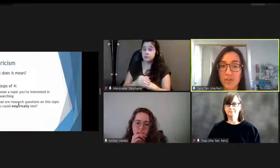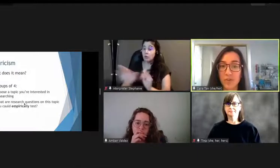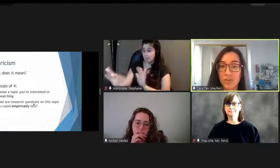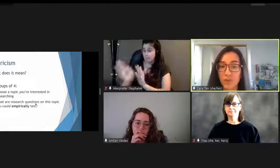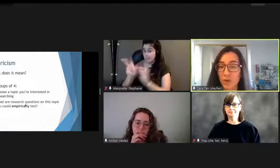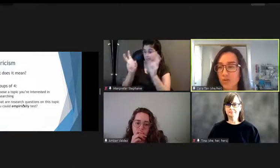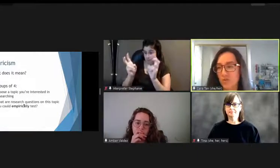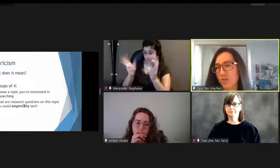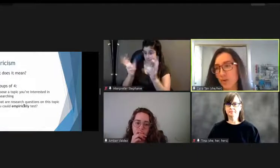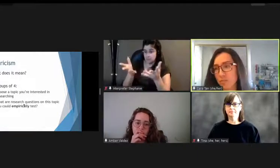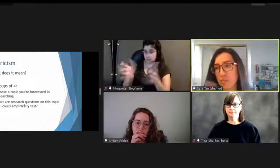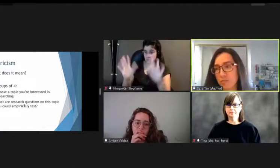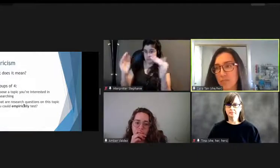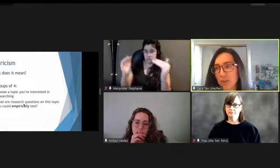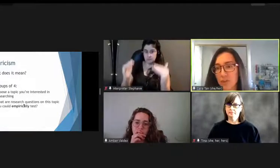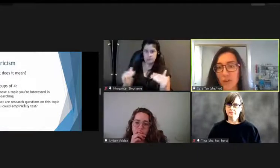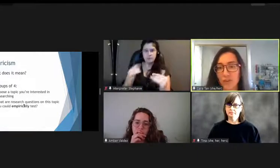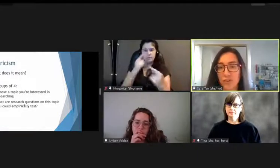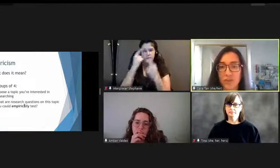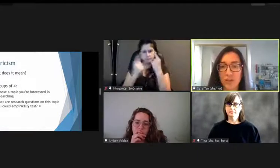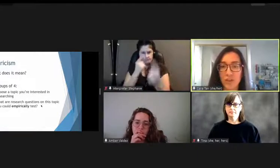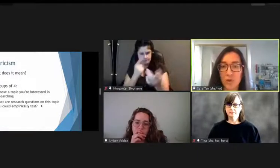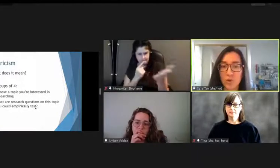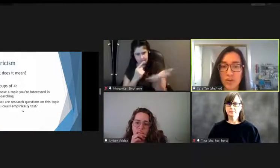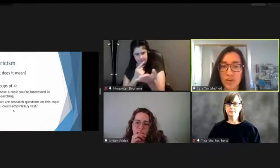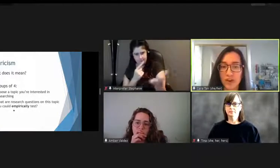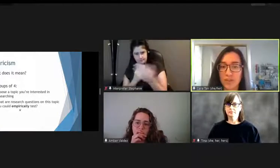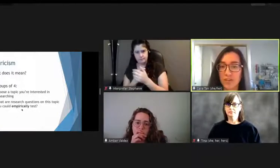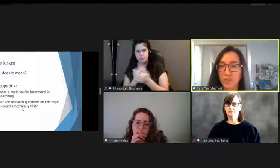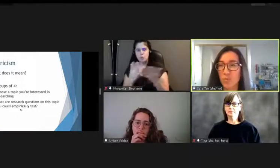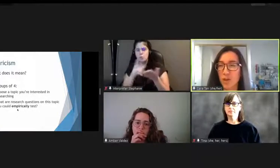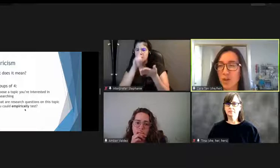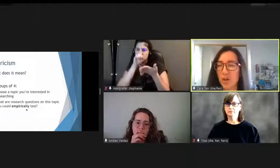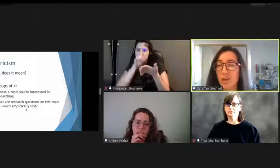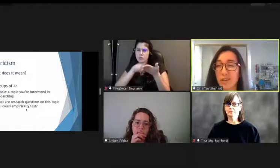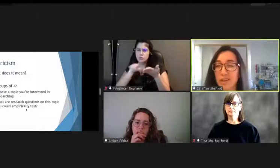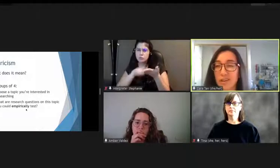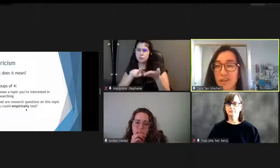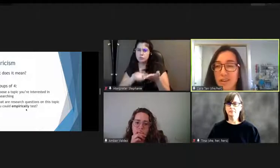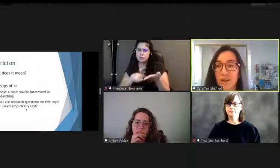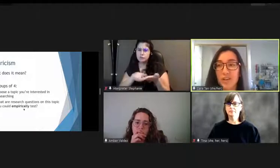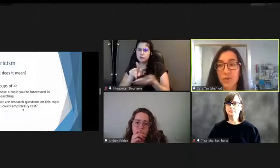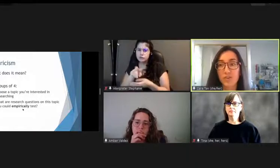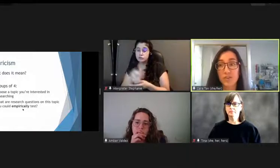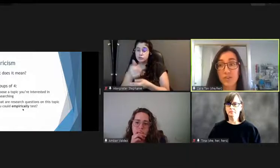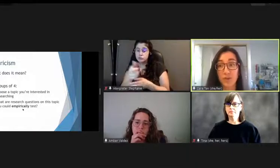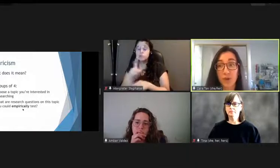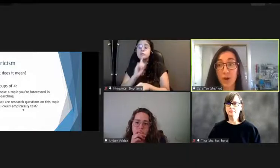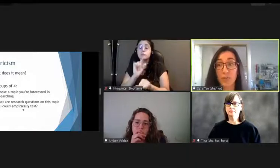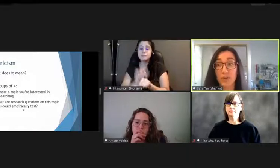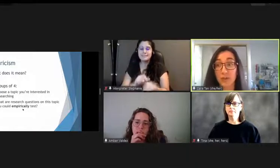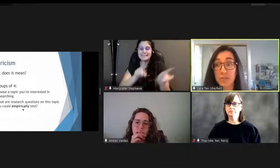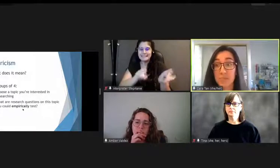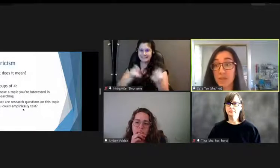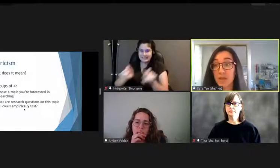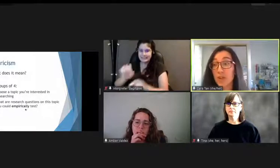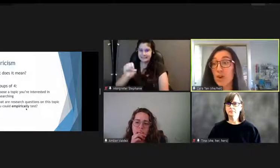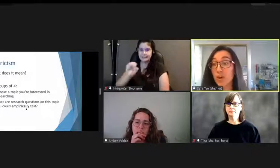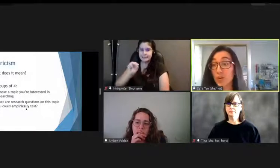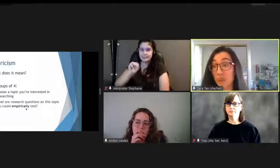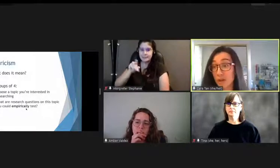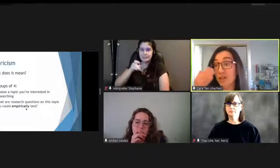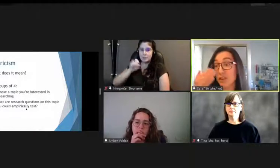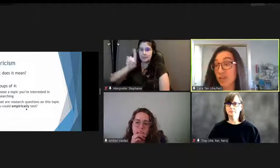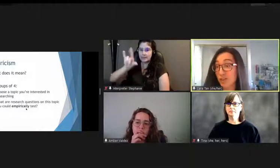What is a research question or other questions that you could test empirically? In other words, you could somehow observe it. It